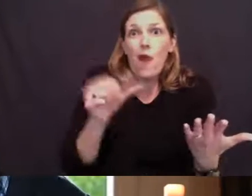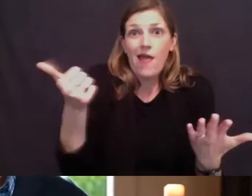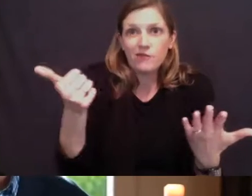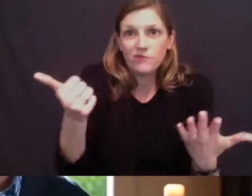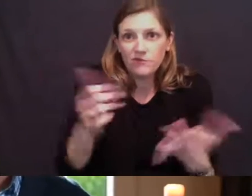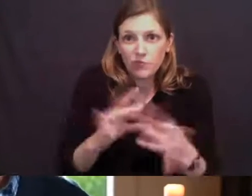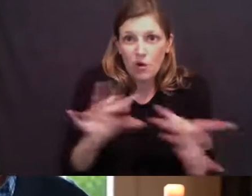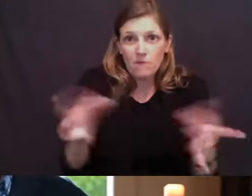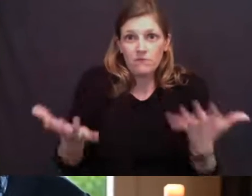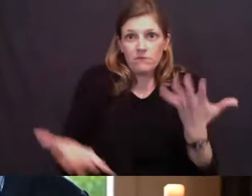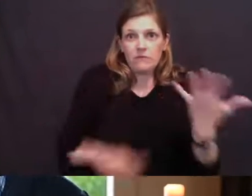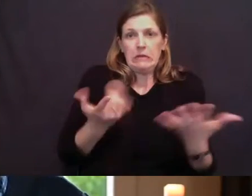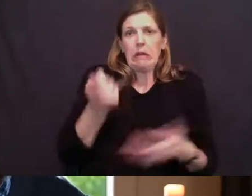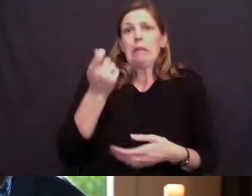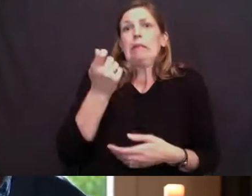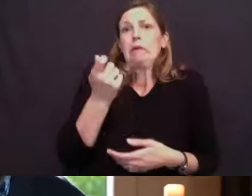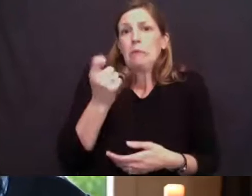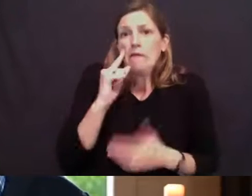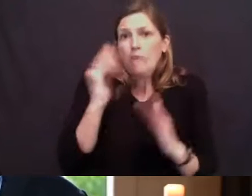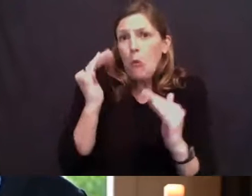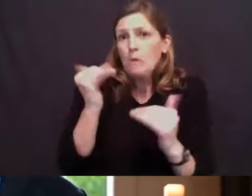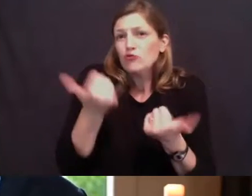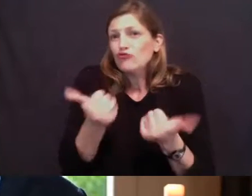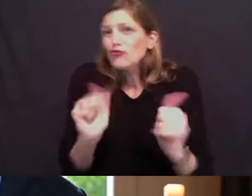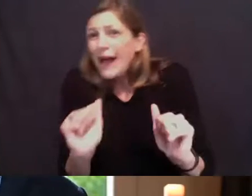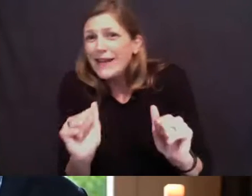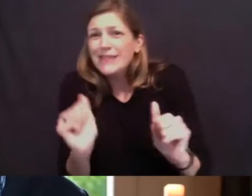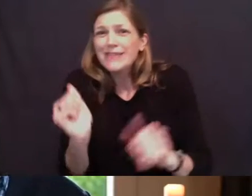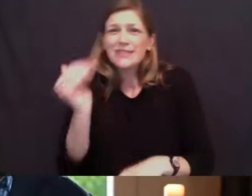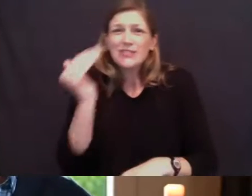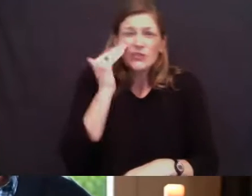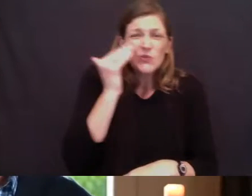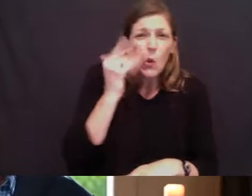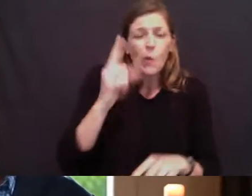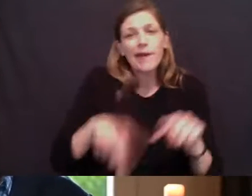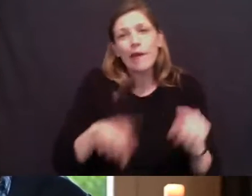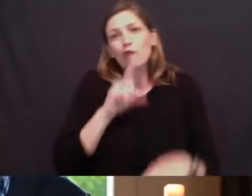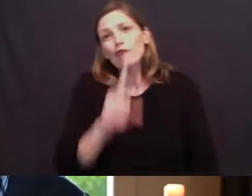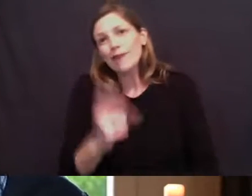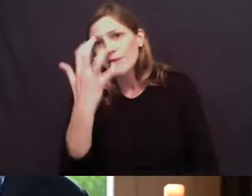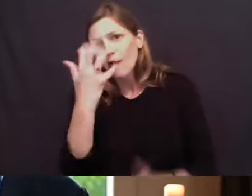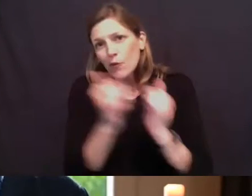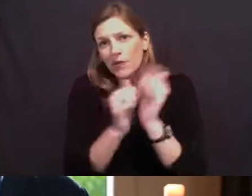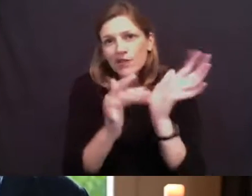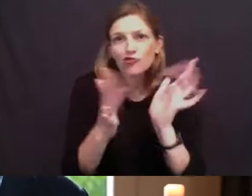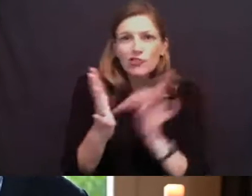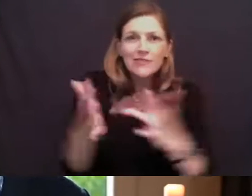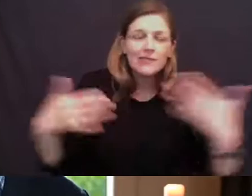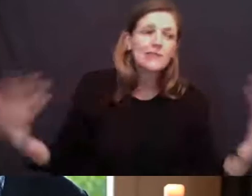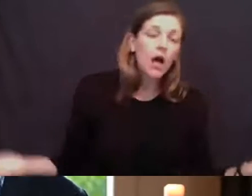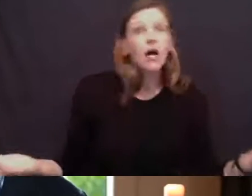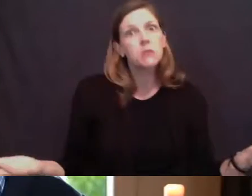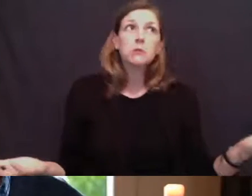flicker of hope. She's trying. She knows that she can't really be angry with Jesus here. You know, she's like,